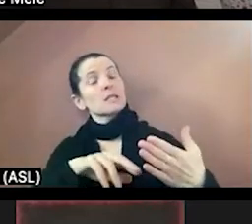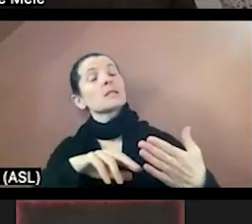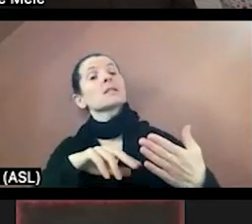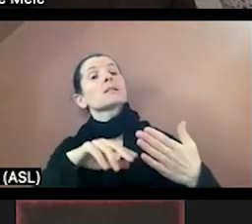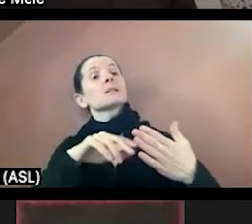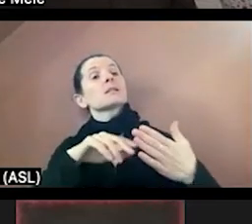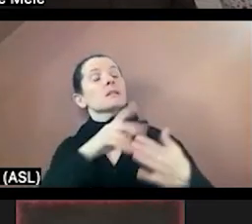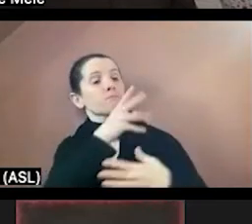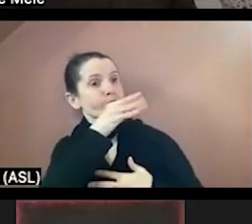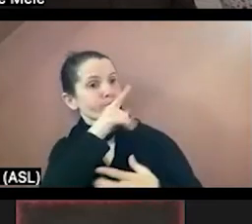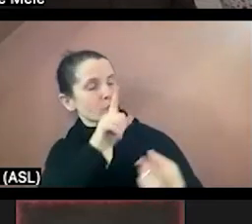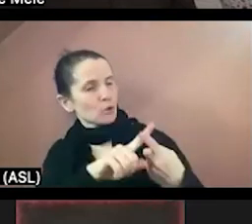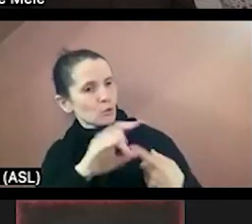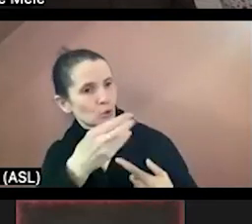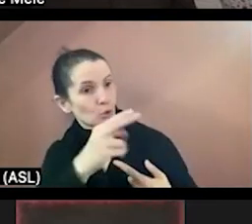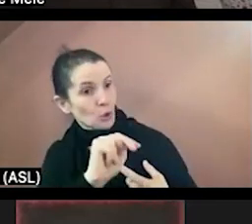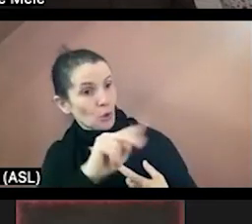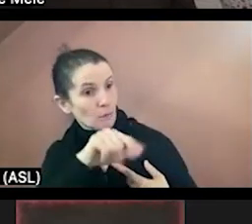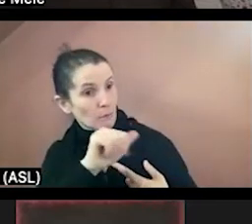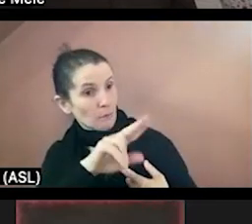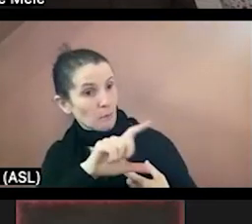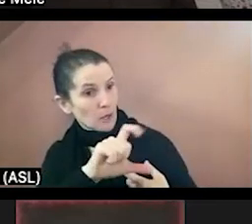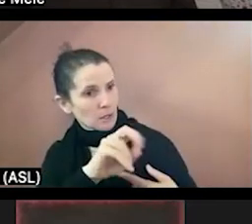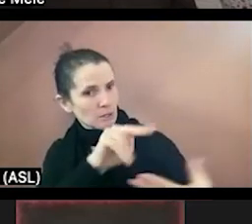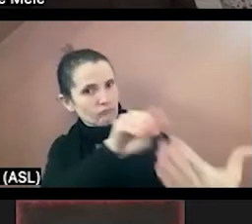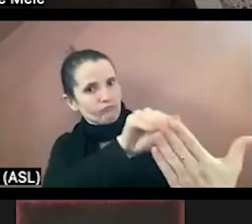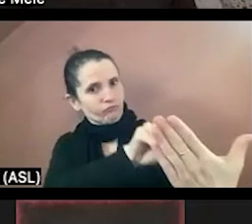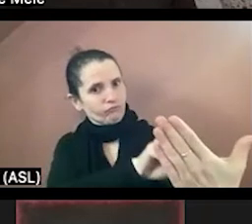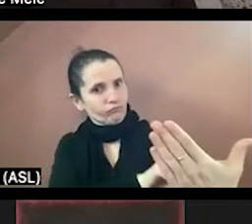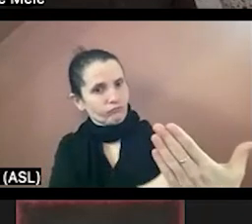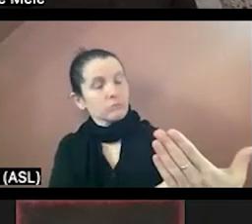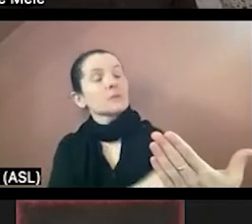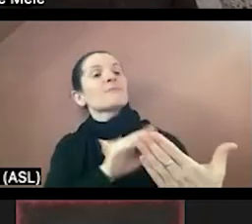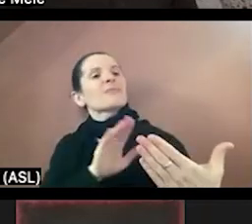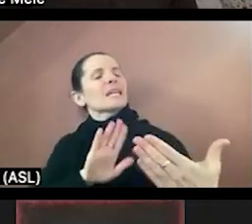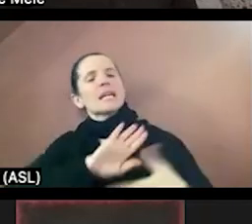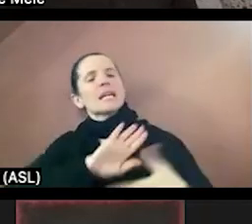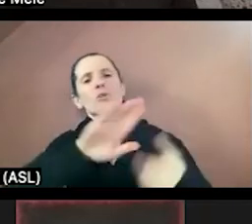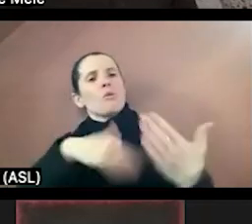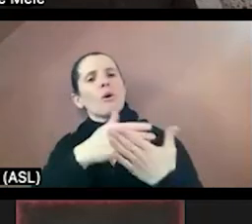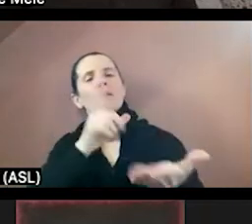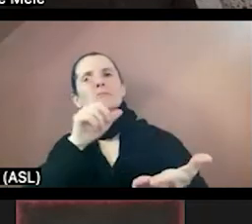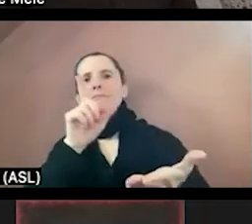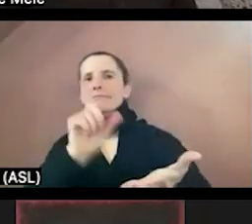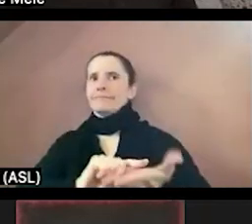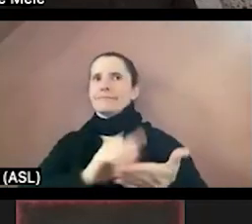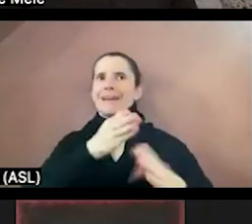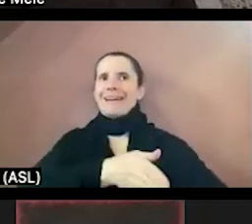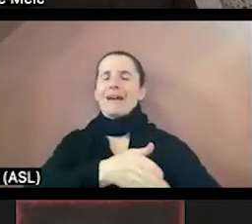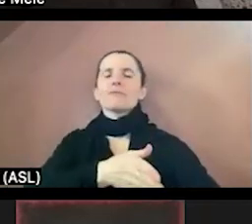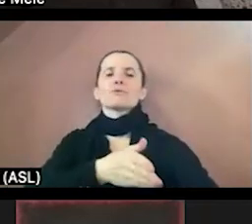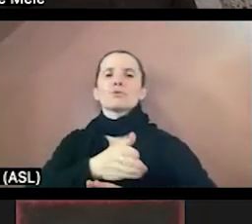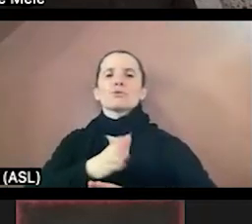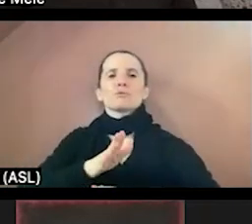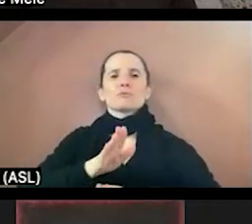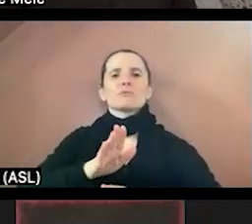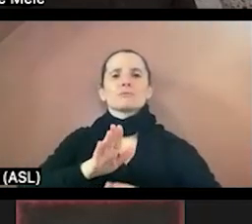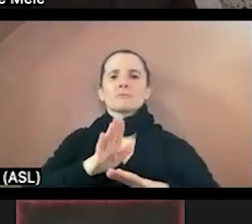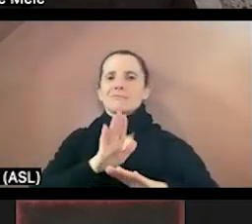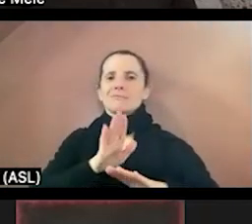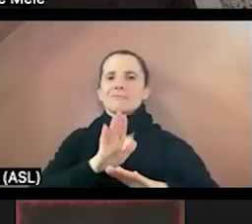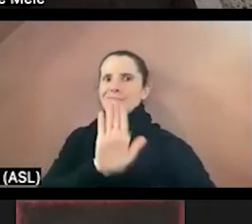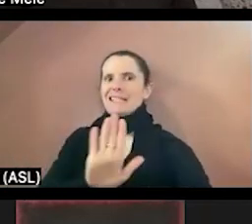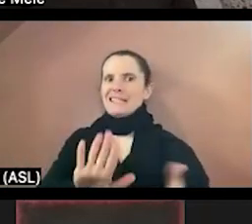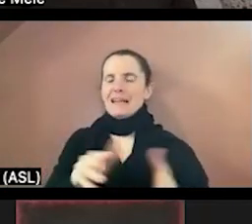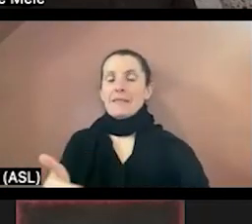who became the fifth Lucasian professor after him, a dear friend of his, are about the following